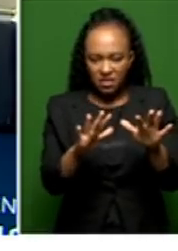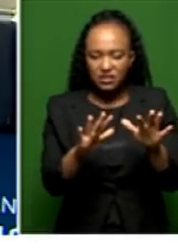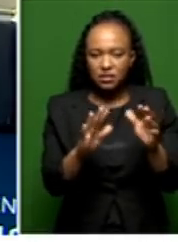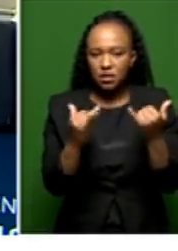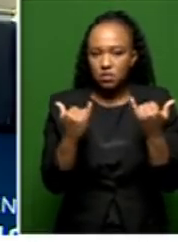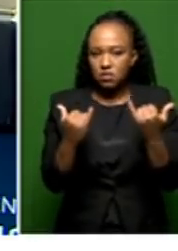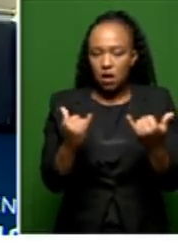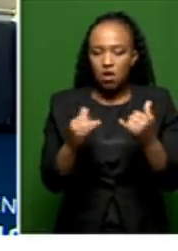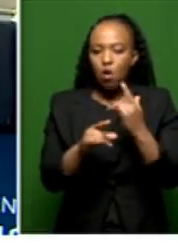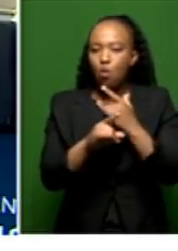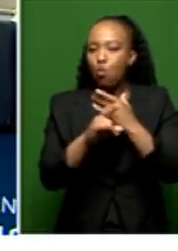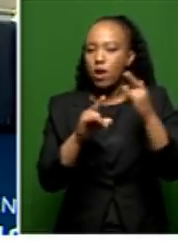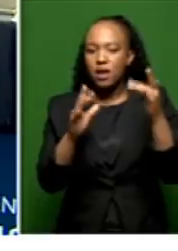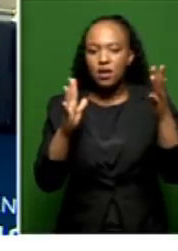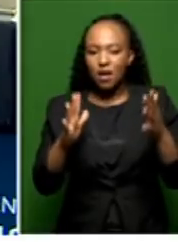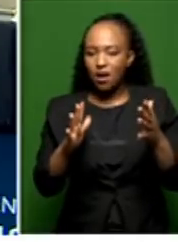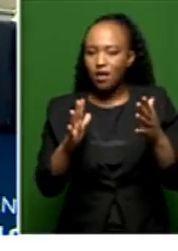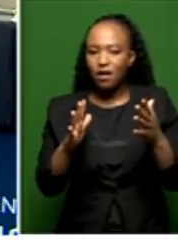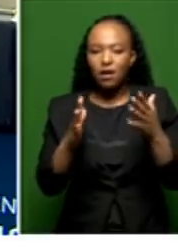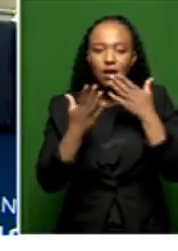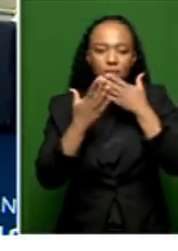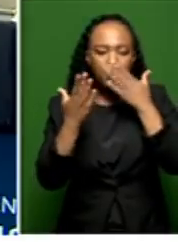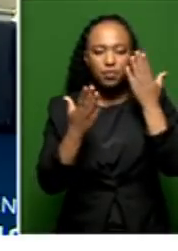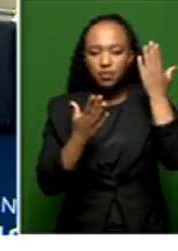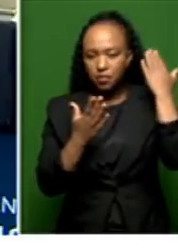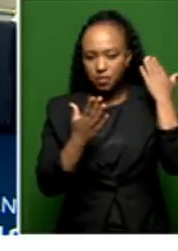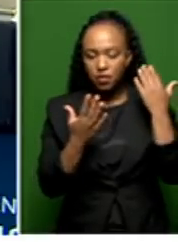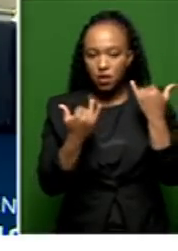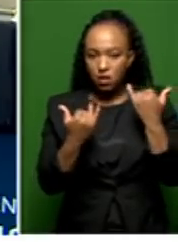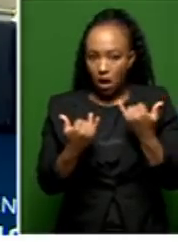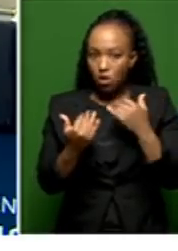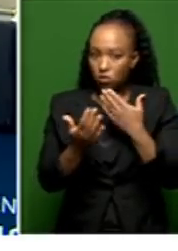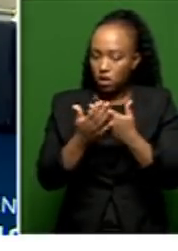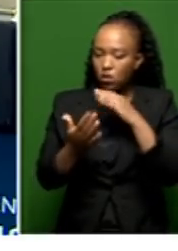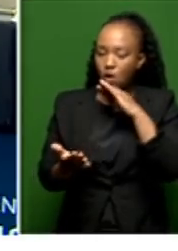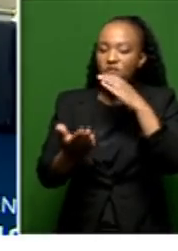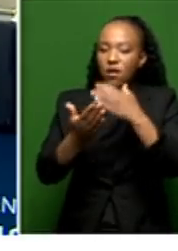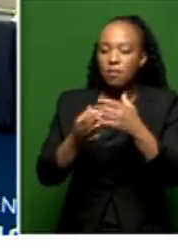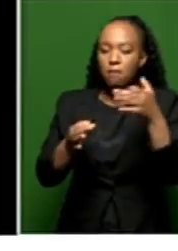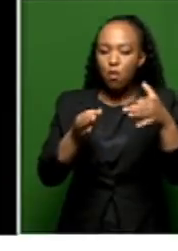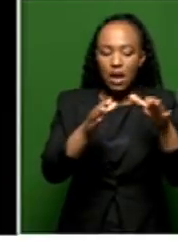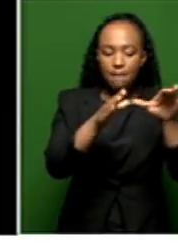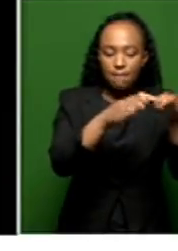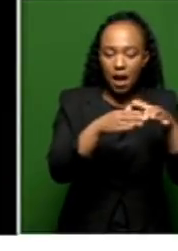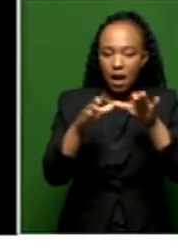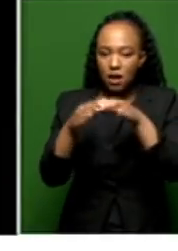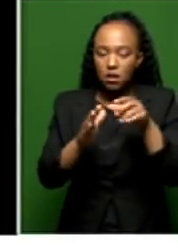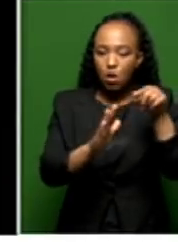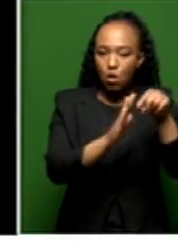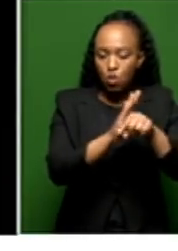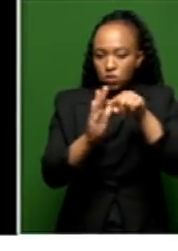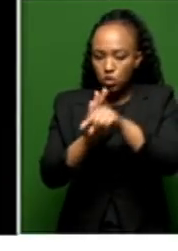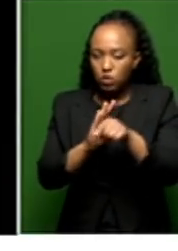there's no clear winner at all, and I think it's the same picture, but you can confirm about the two big parties losing ground,